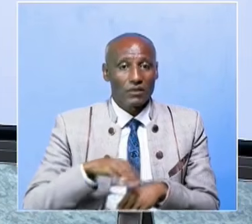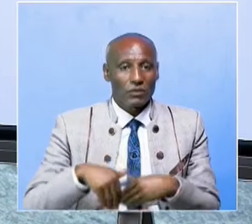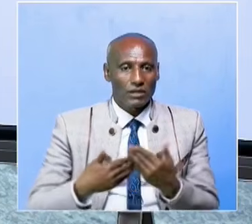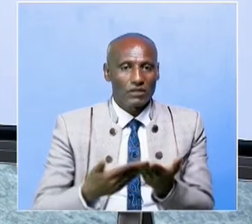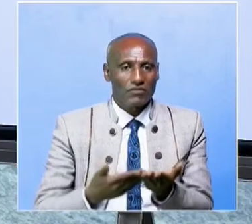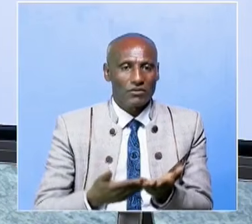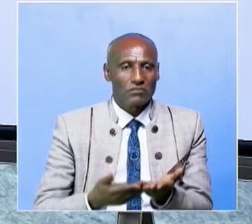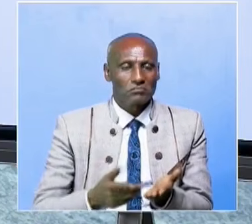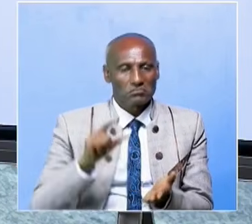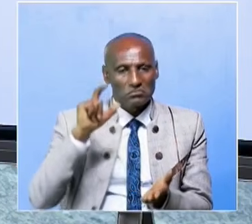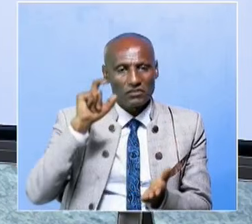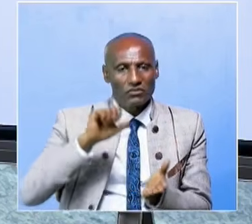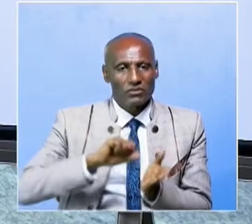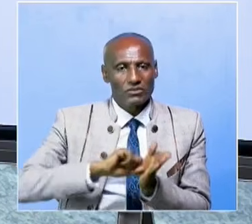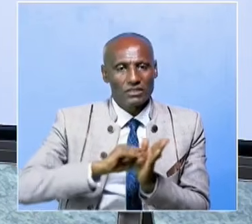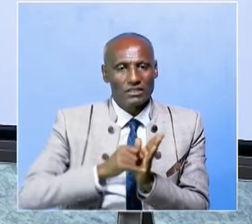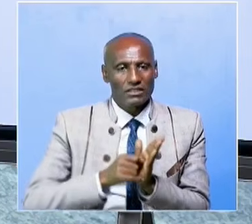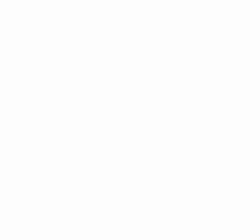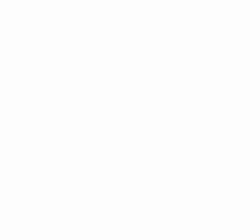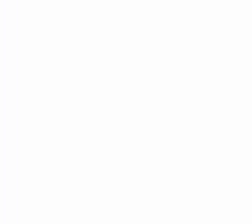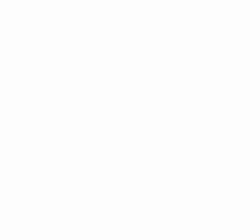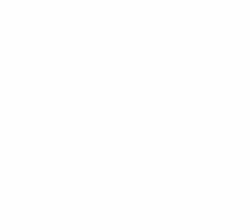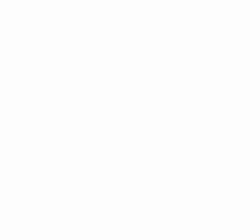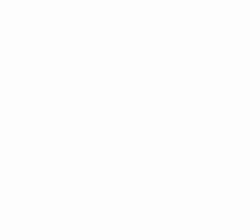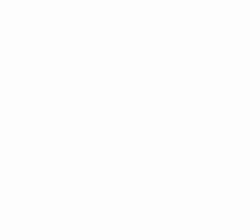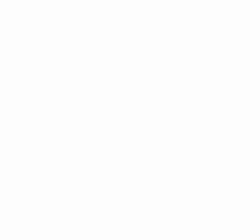it, and we'll come back and do it together.